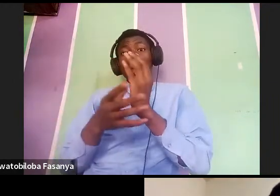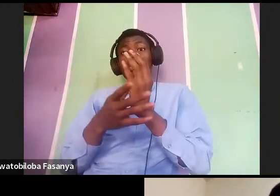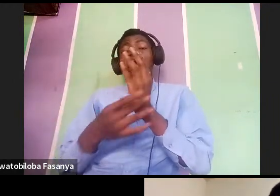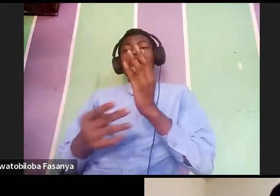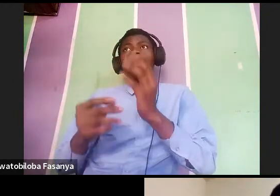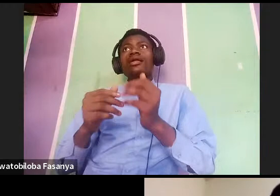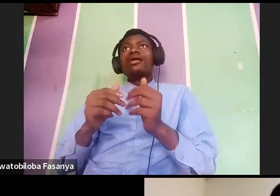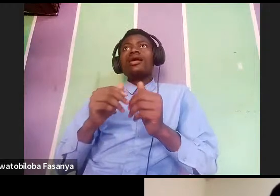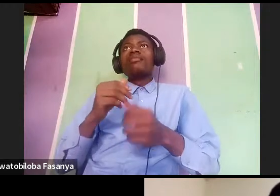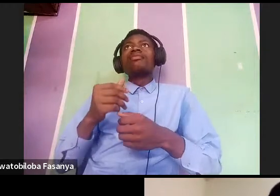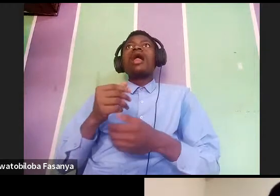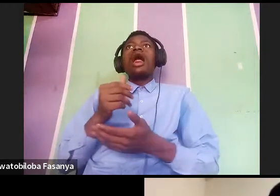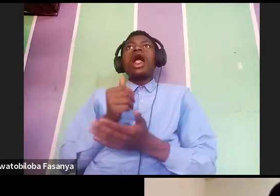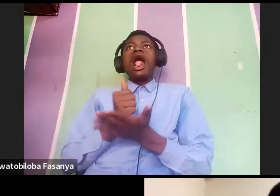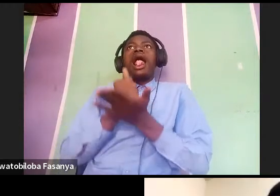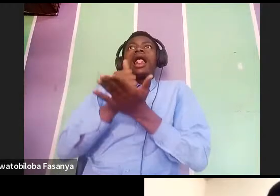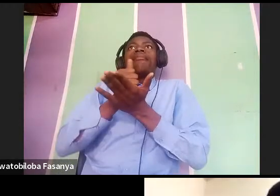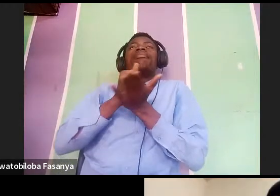of